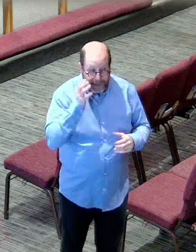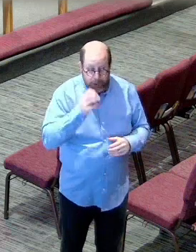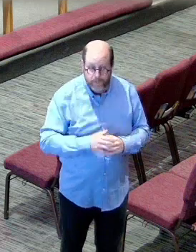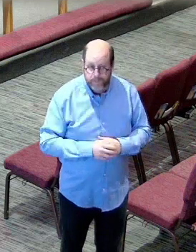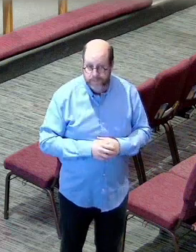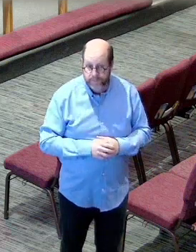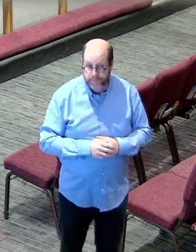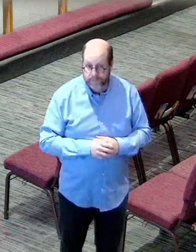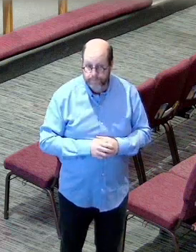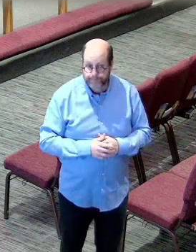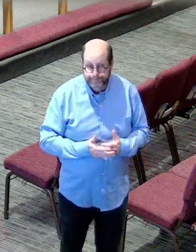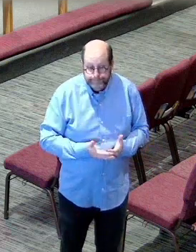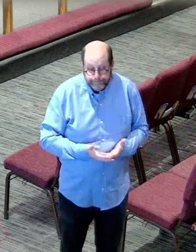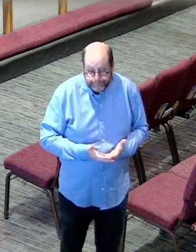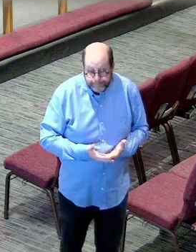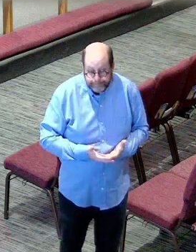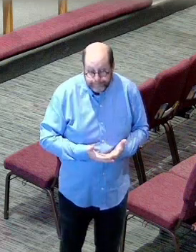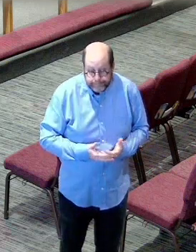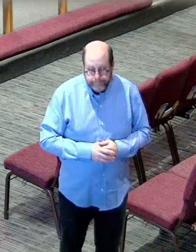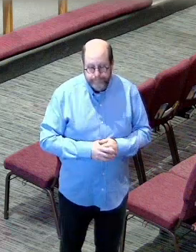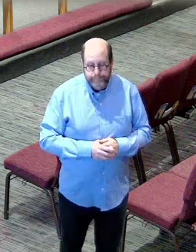Well, I got to tell you,